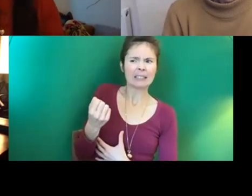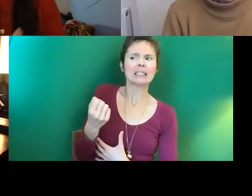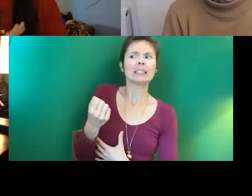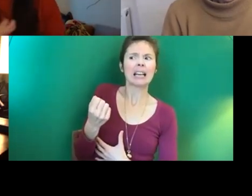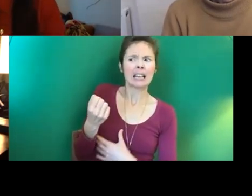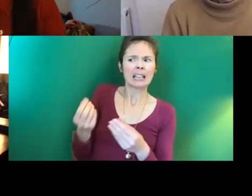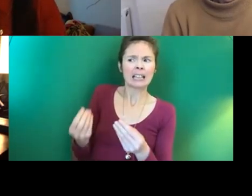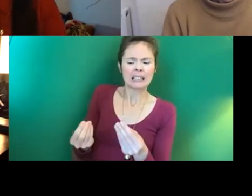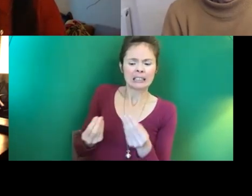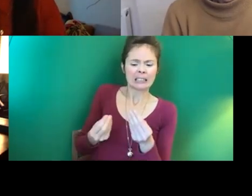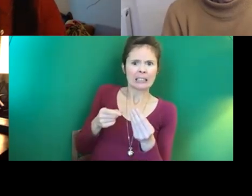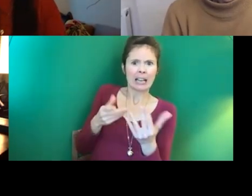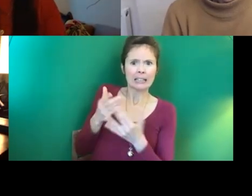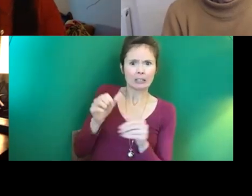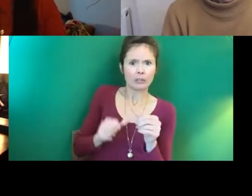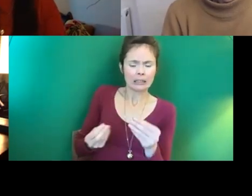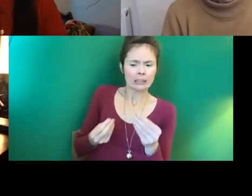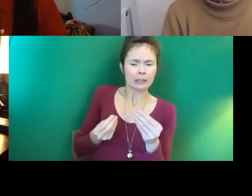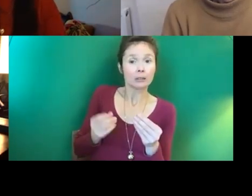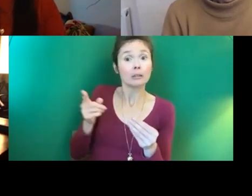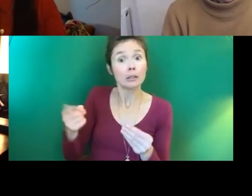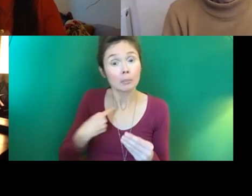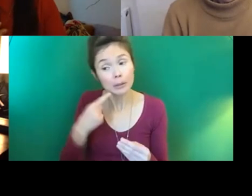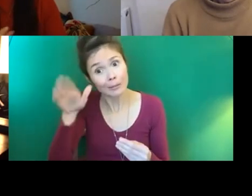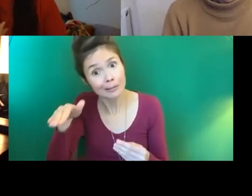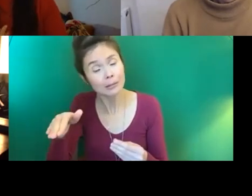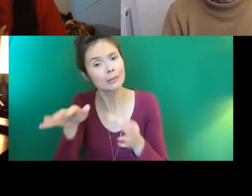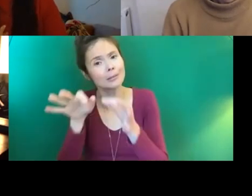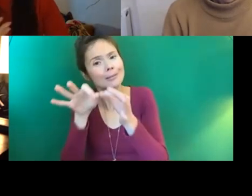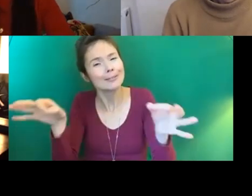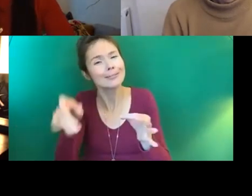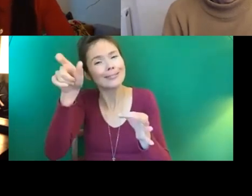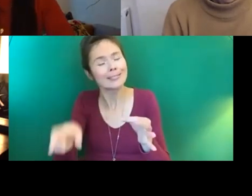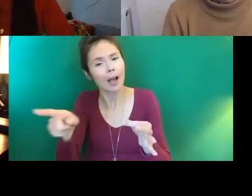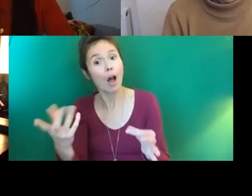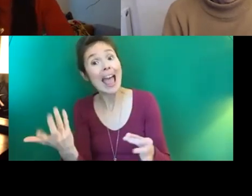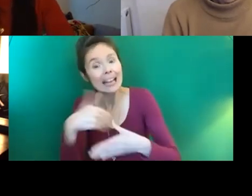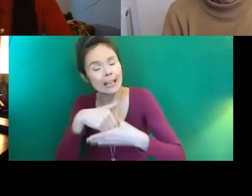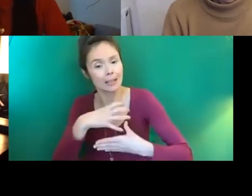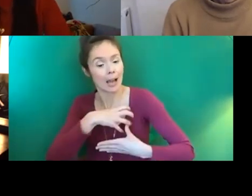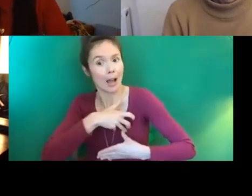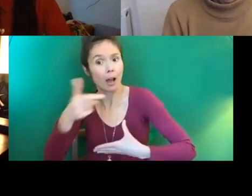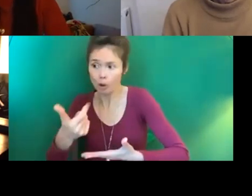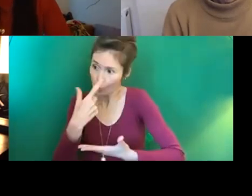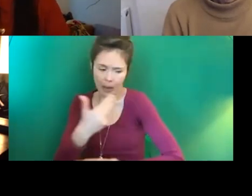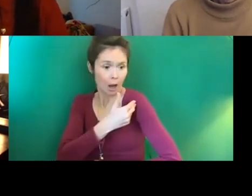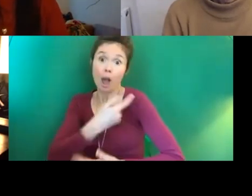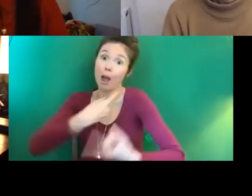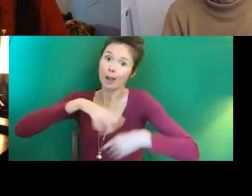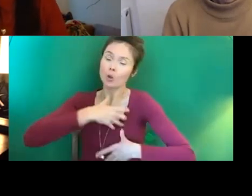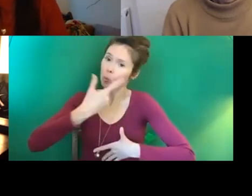conversation, we would strongly encourage MU members to get in touch with us so that we could help assist that conversation.